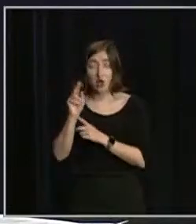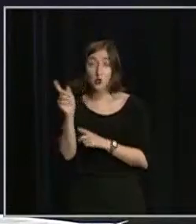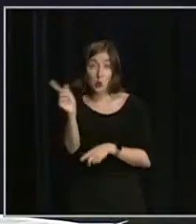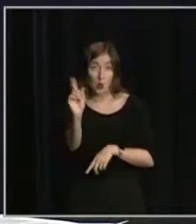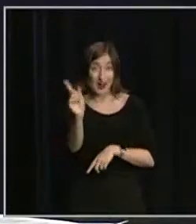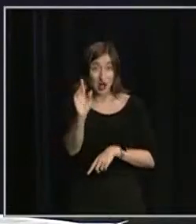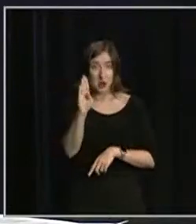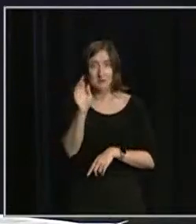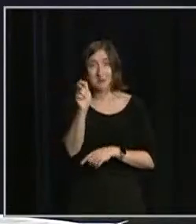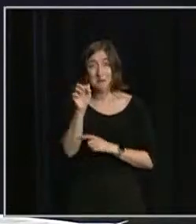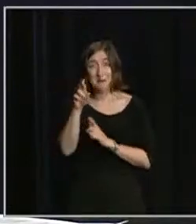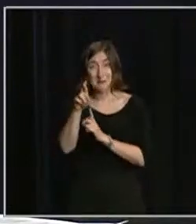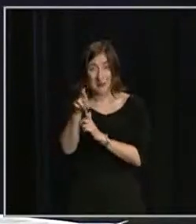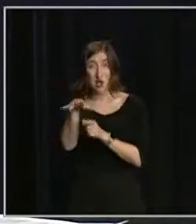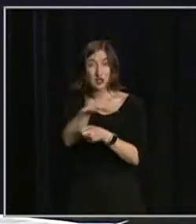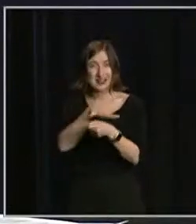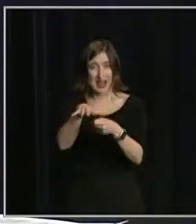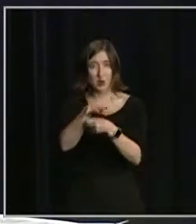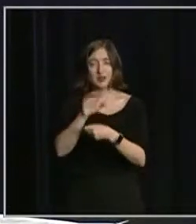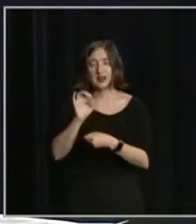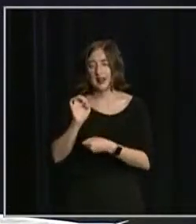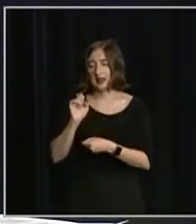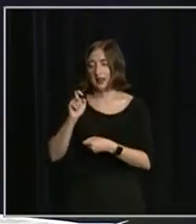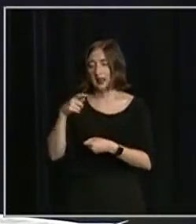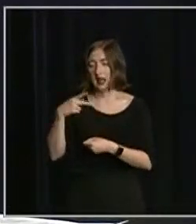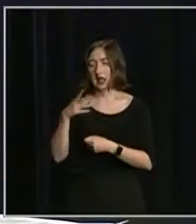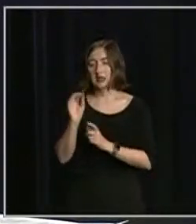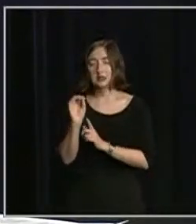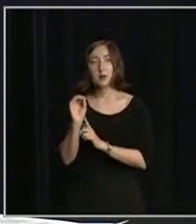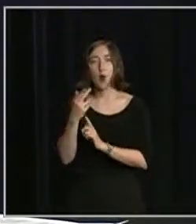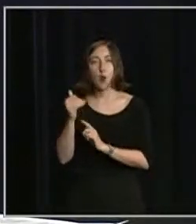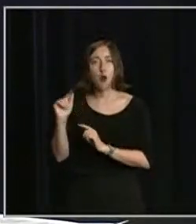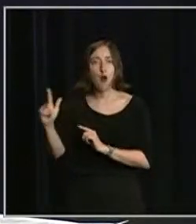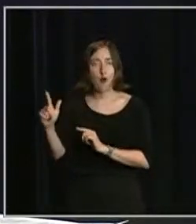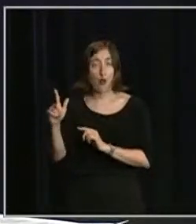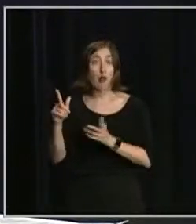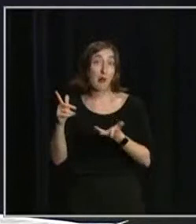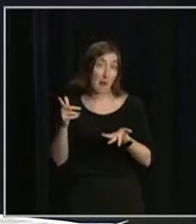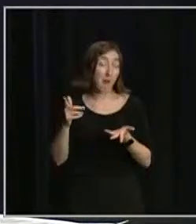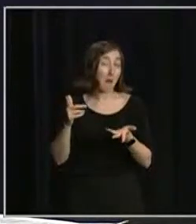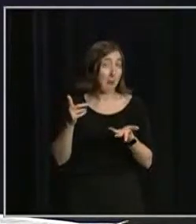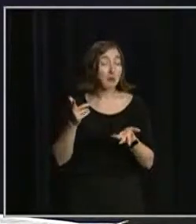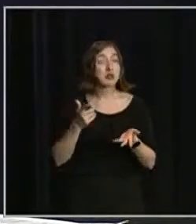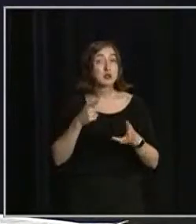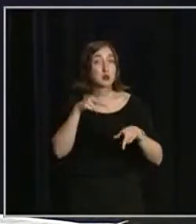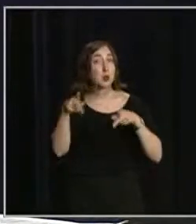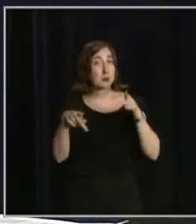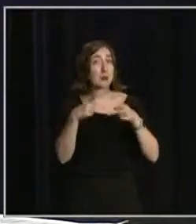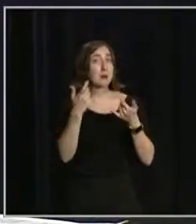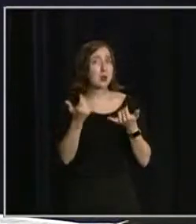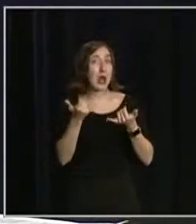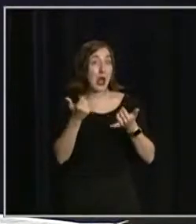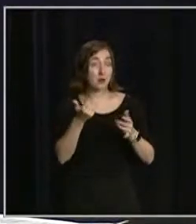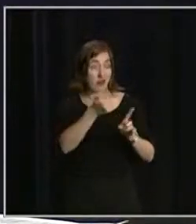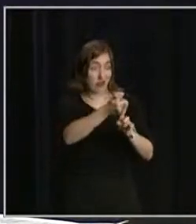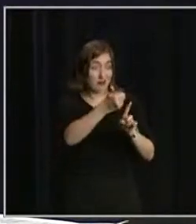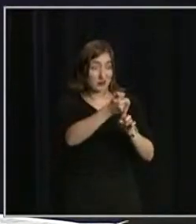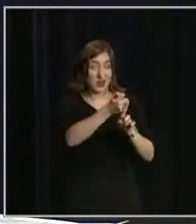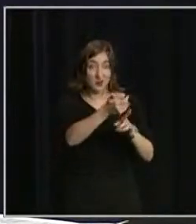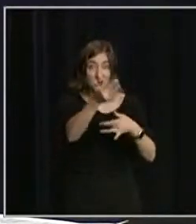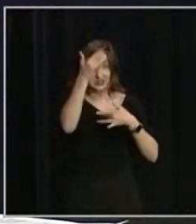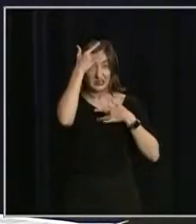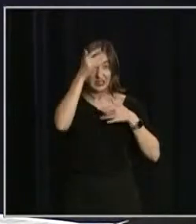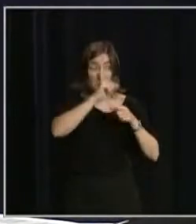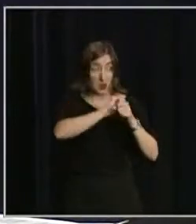been that high before. So people are taking advantage of going out, getting the Regeneron, and hopefully not getting